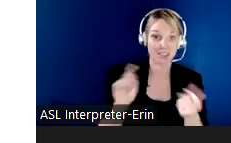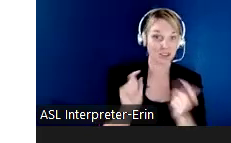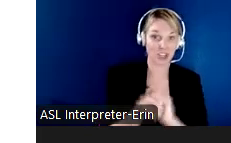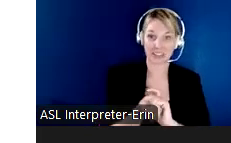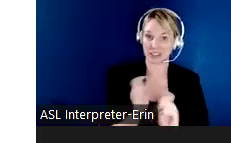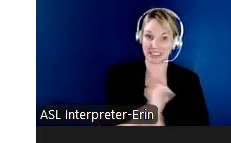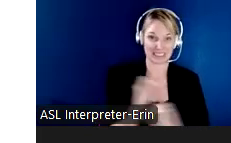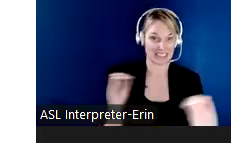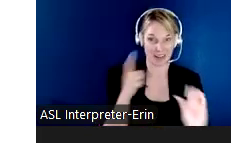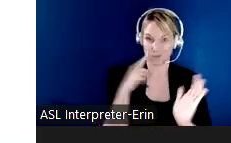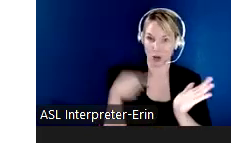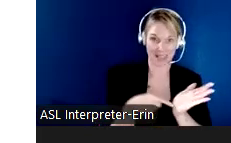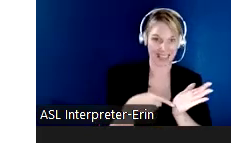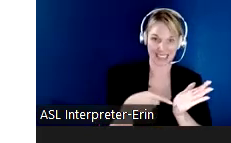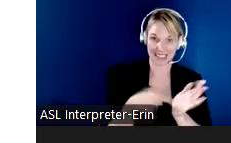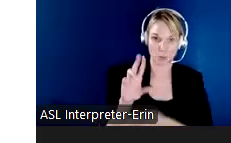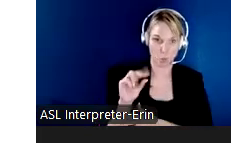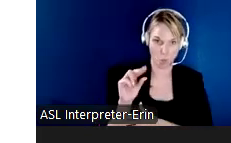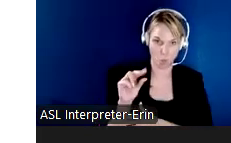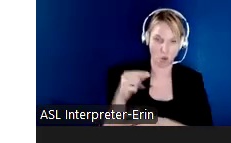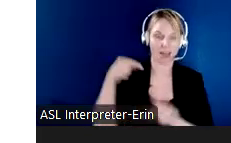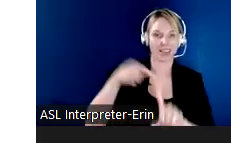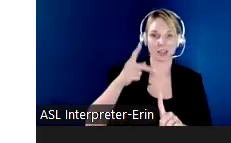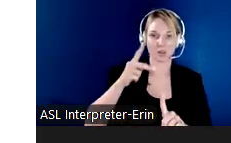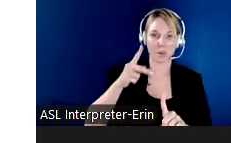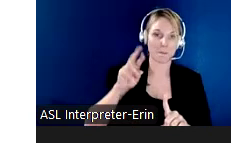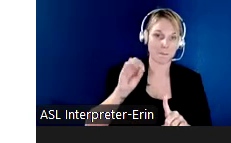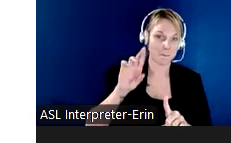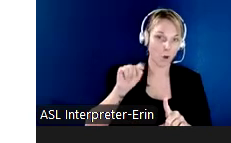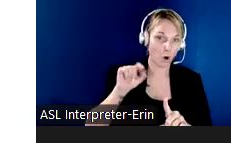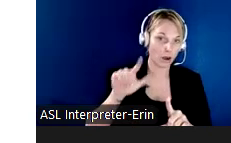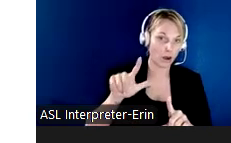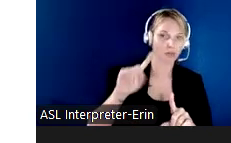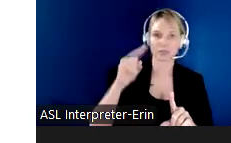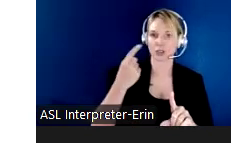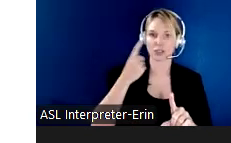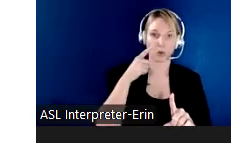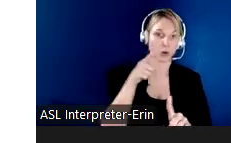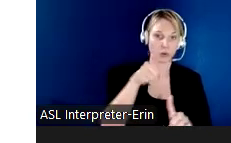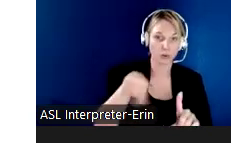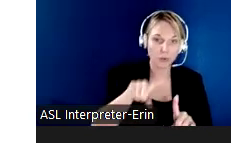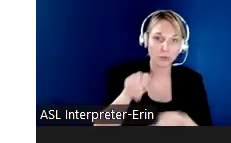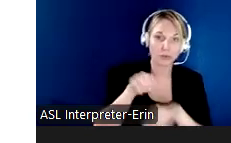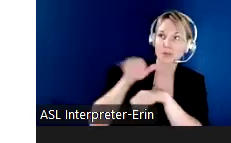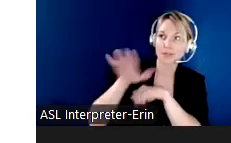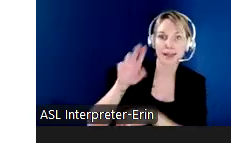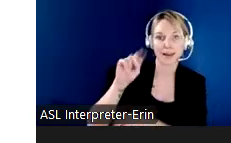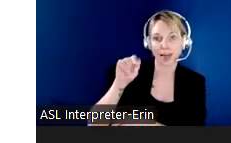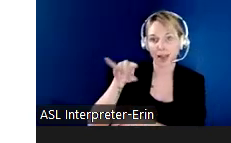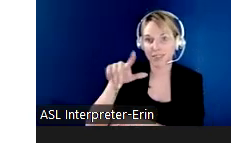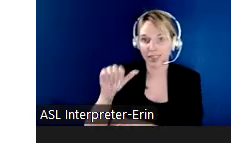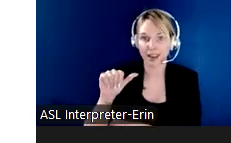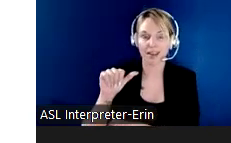the billing. This is purely really just a way for you guys to send Navia your enrollment forms for the FSA and DCAP.